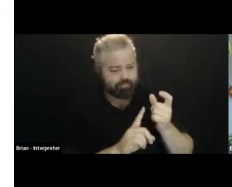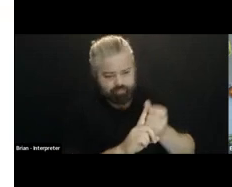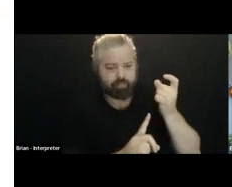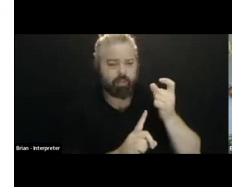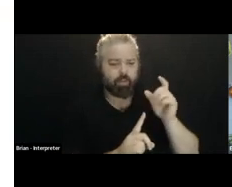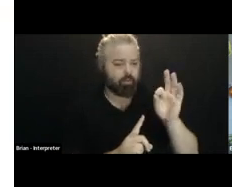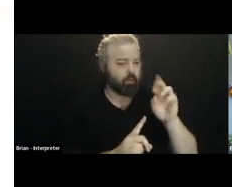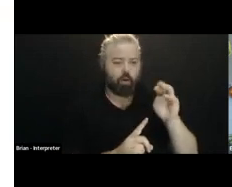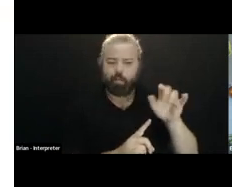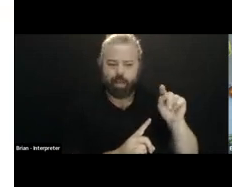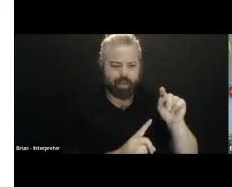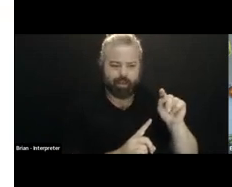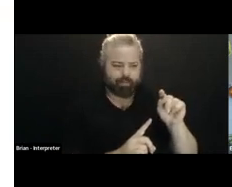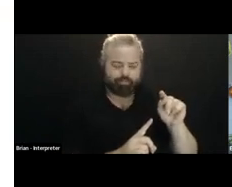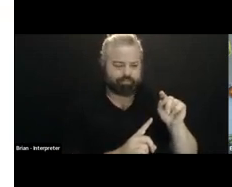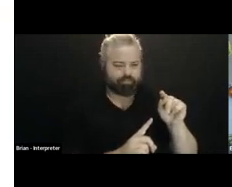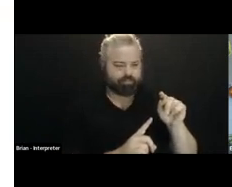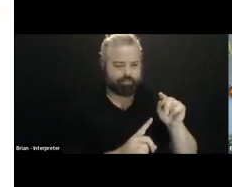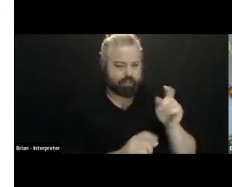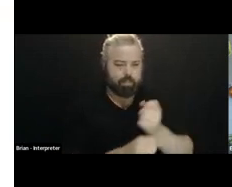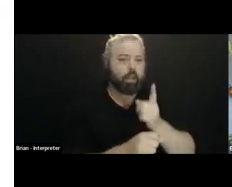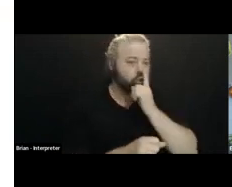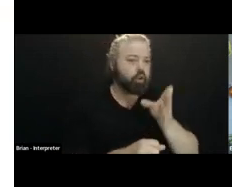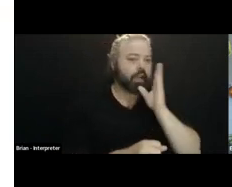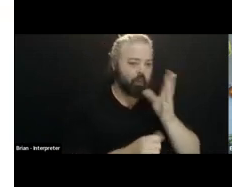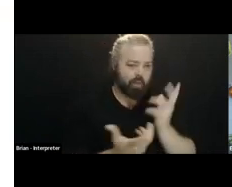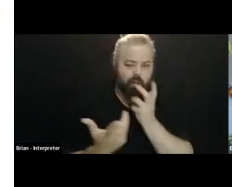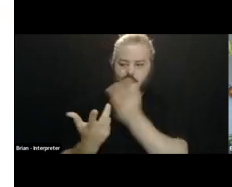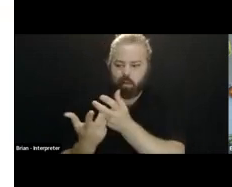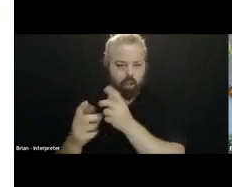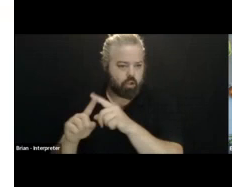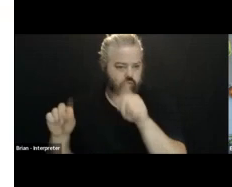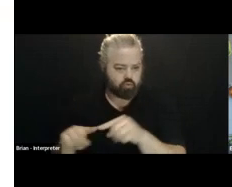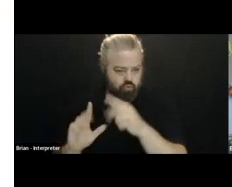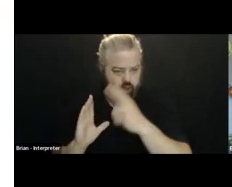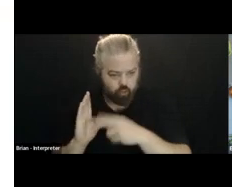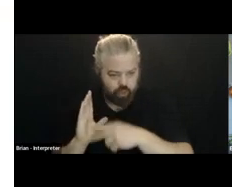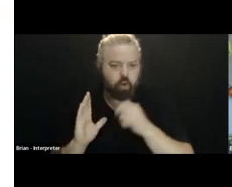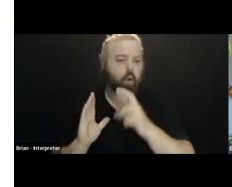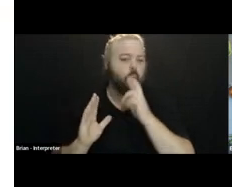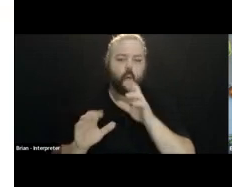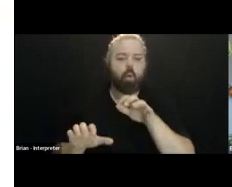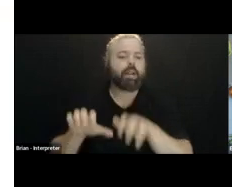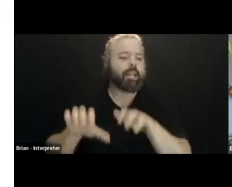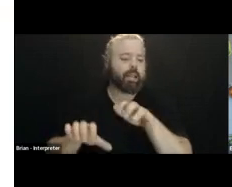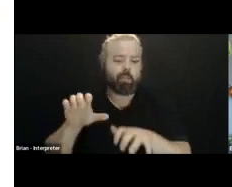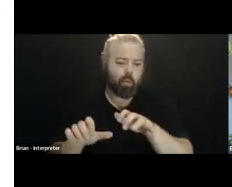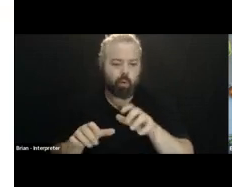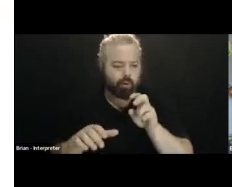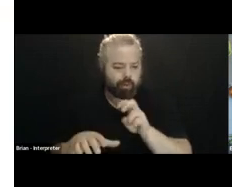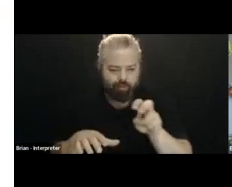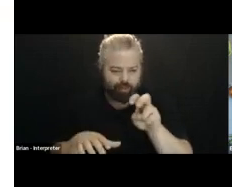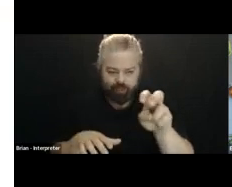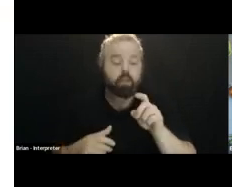need to ensure that it can be used by folks using a screen reader or navigating by keyboard. So in my examples,